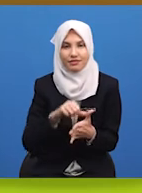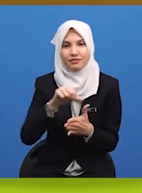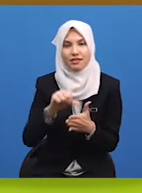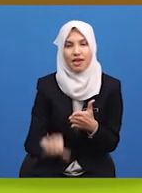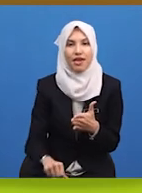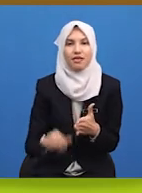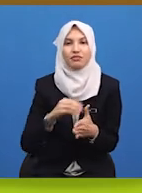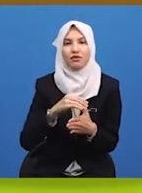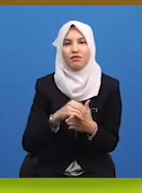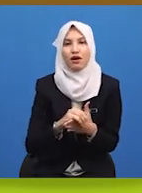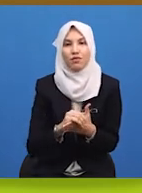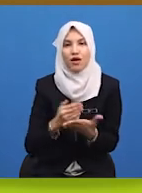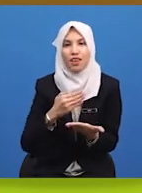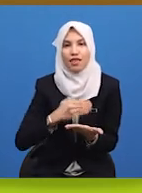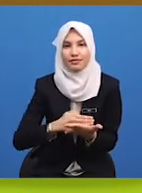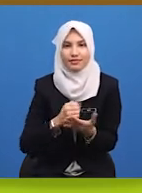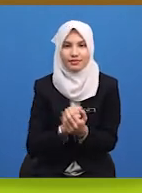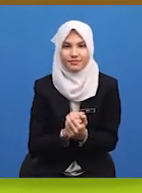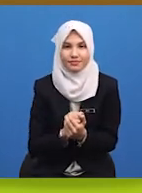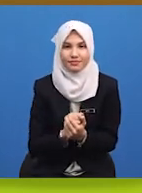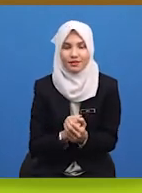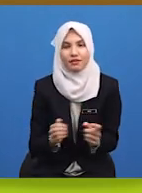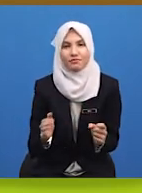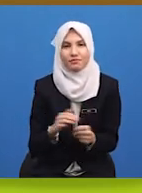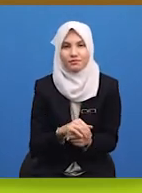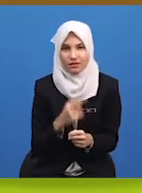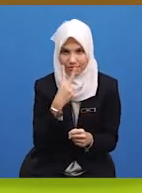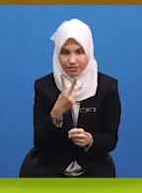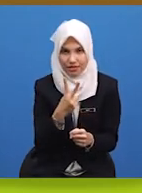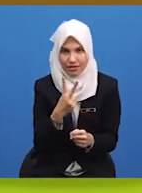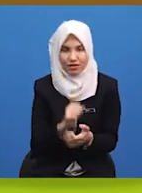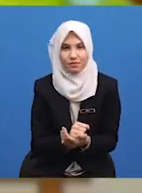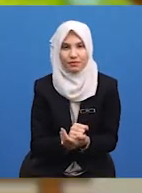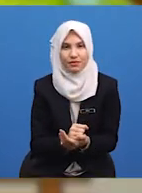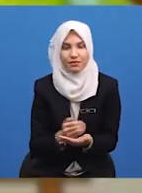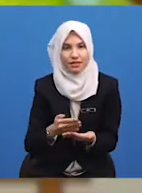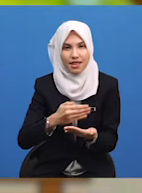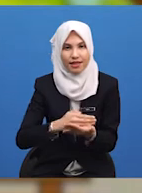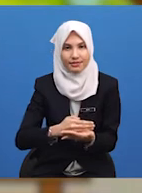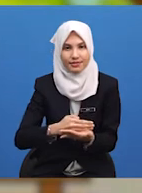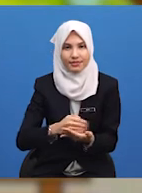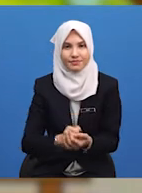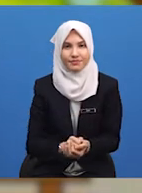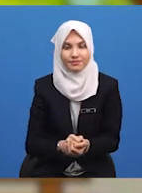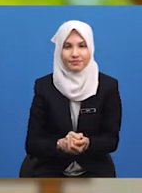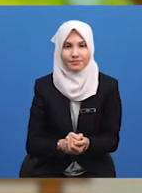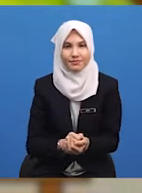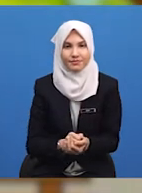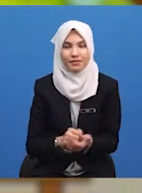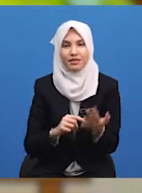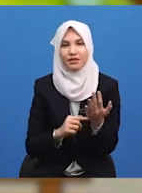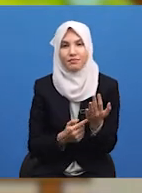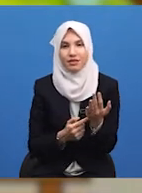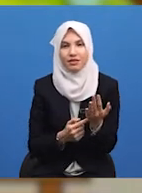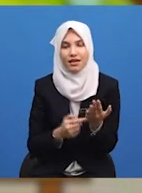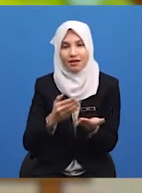lesson. Let's recap on what you have done in this lesson. In the beginning of the